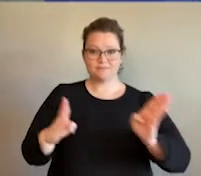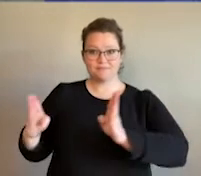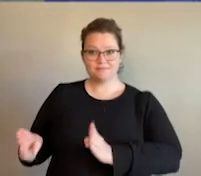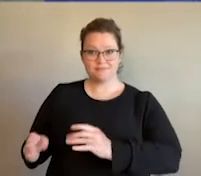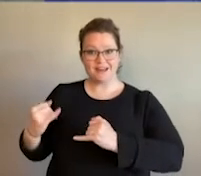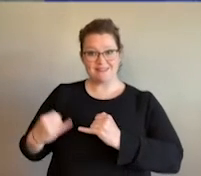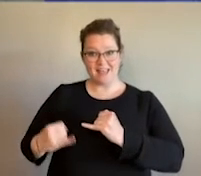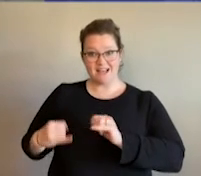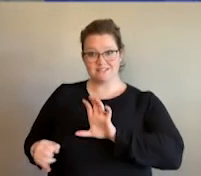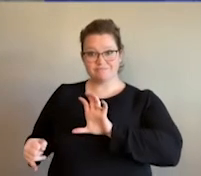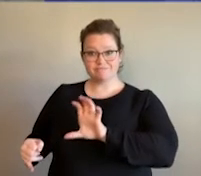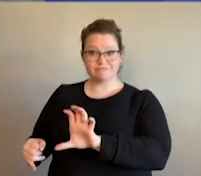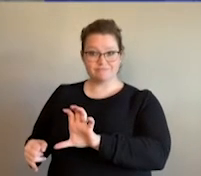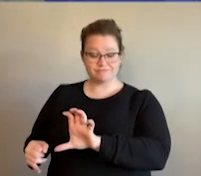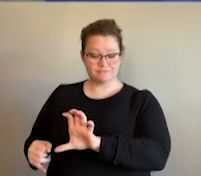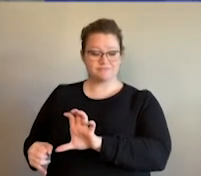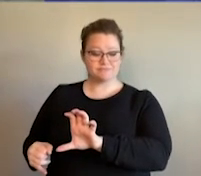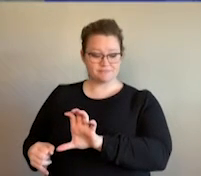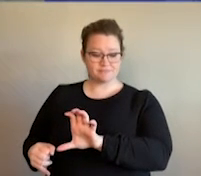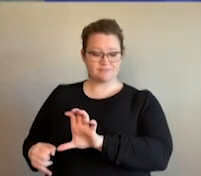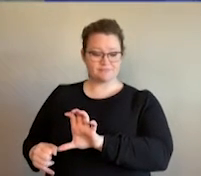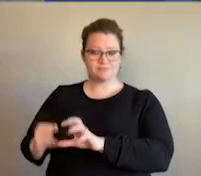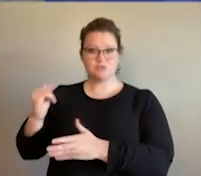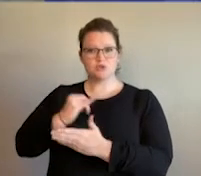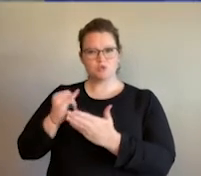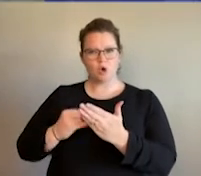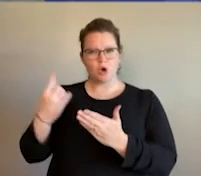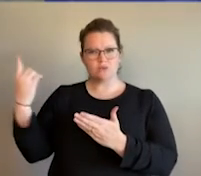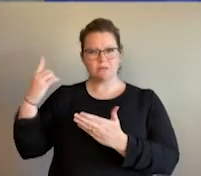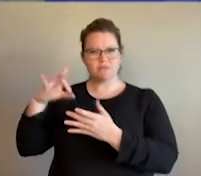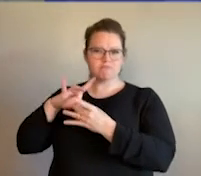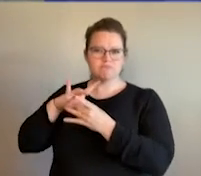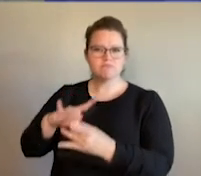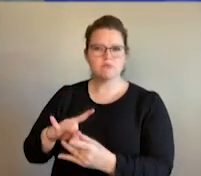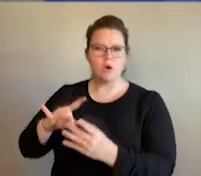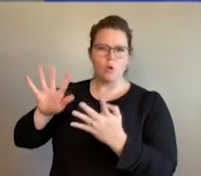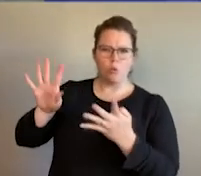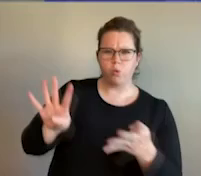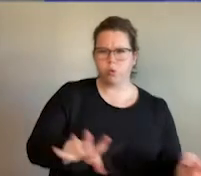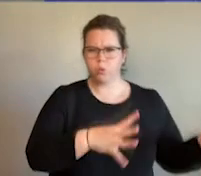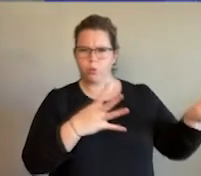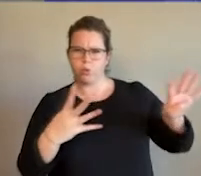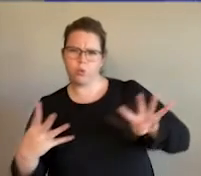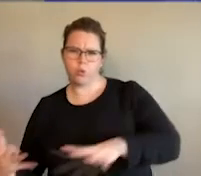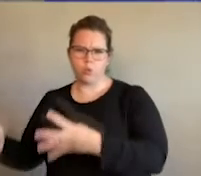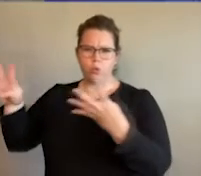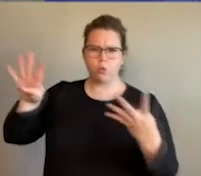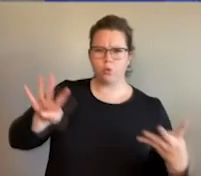And in the last section, draw something that reminds you of the wind.